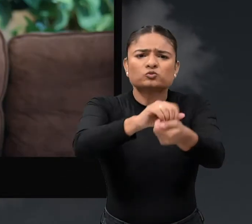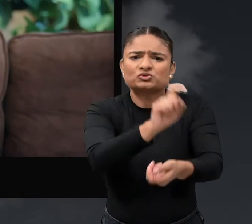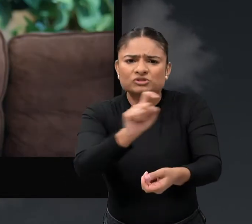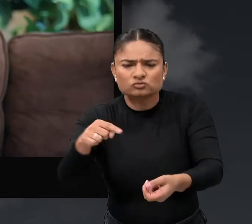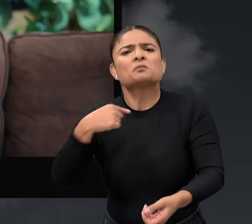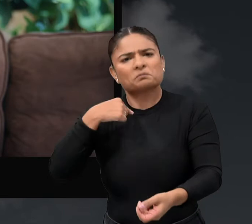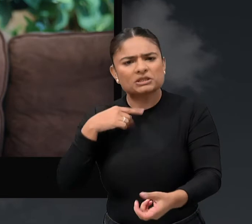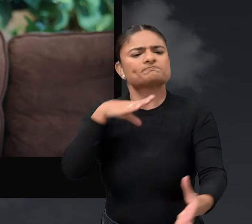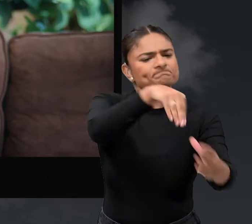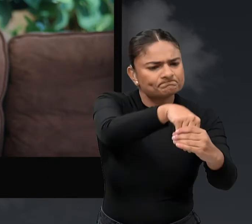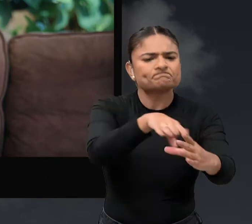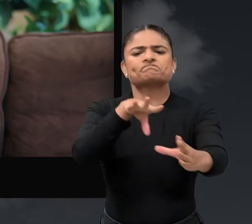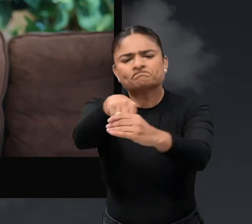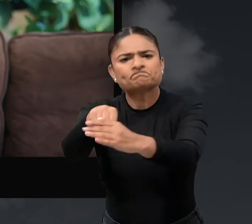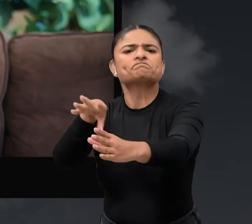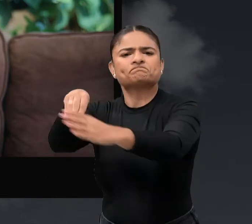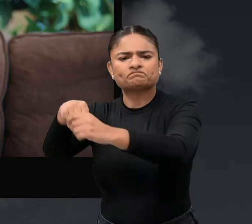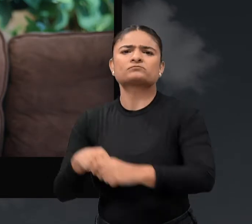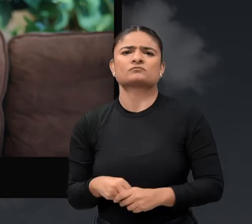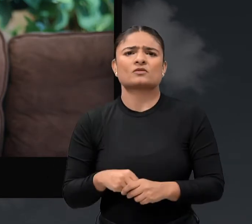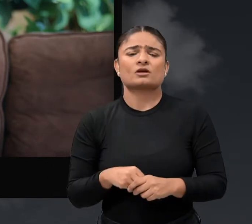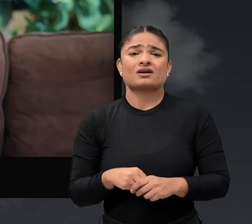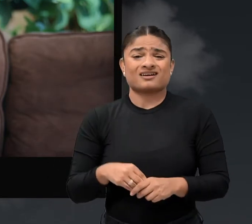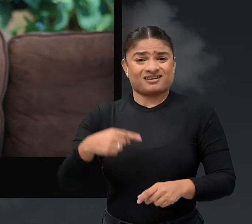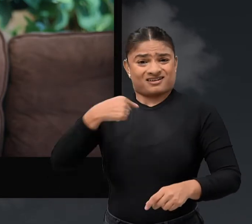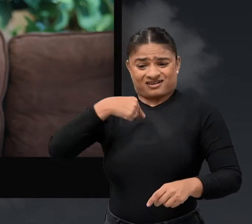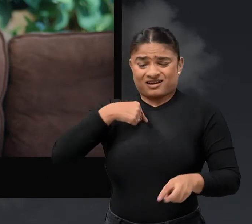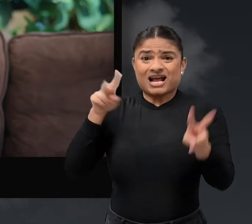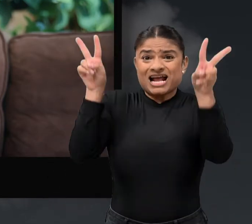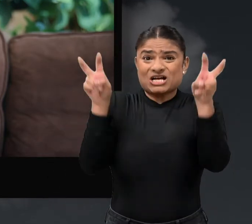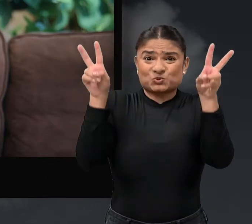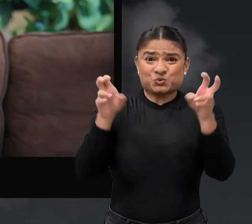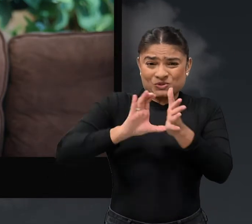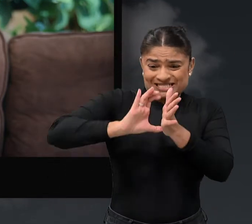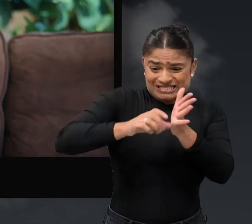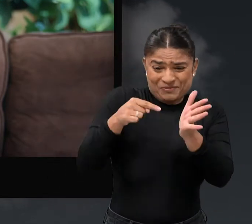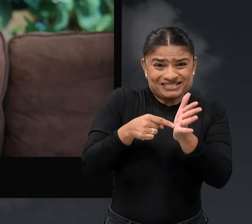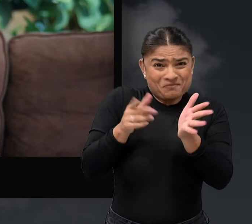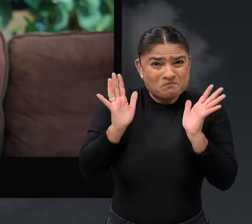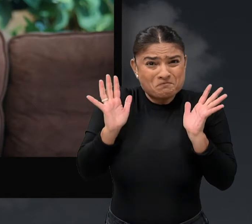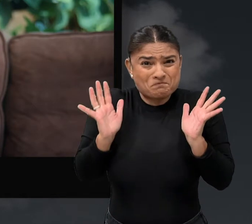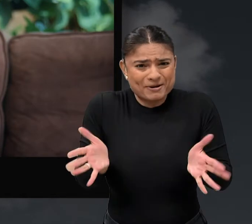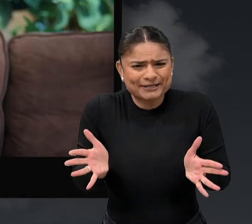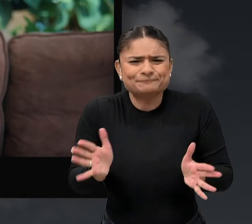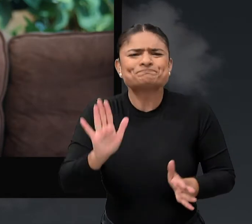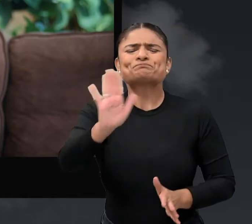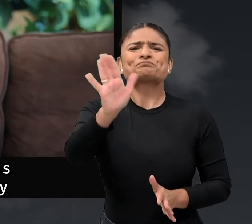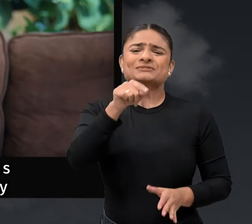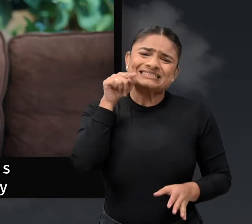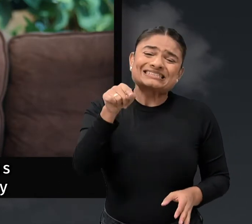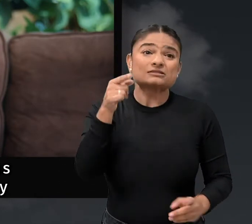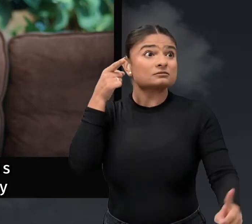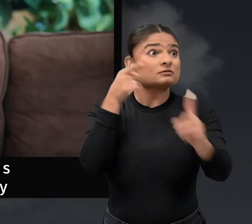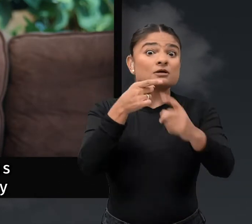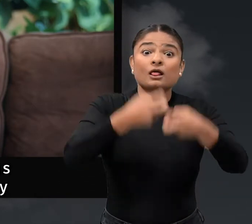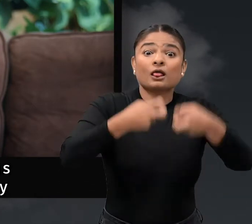emekgatlo ya batho ba disabled jwalo. Taba ya disability ha se ntho taba